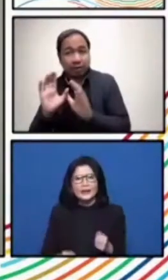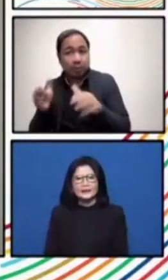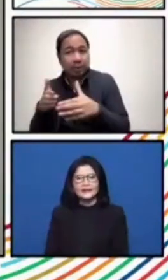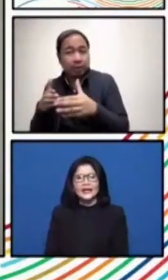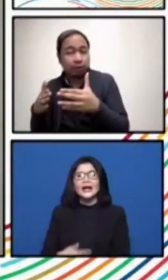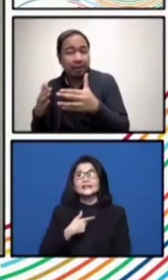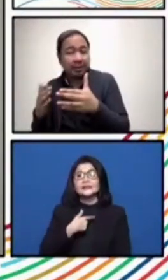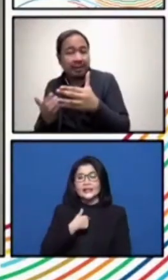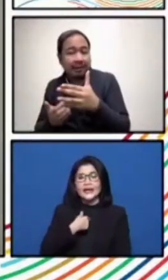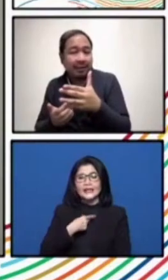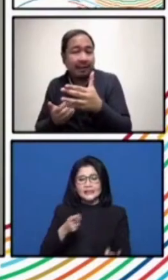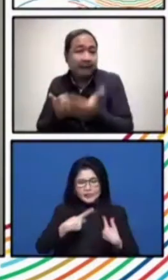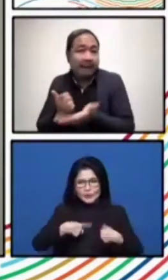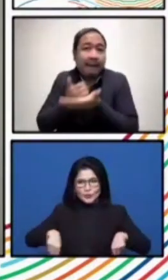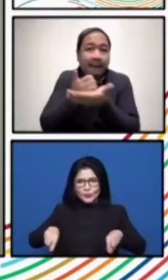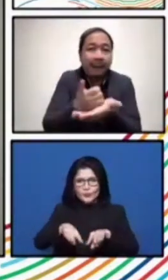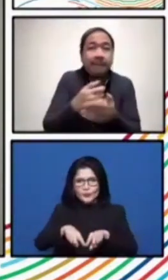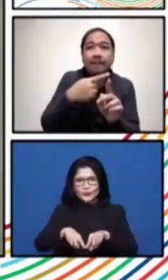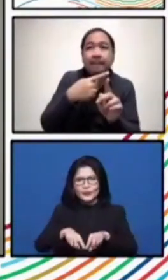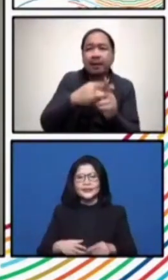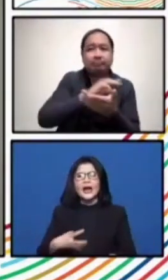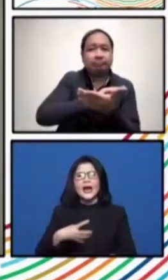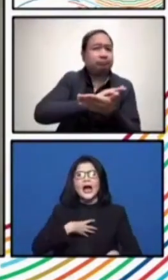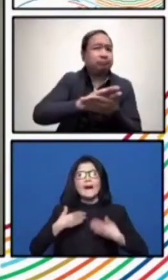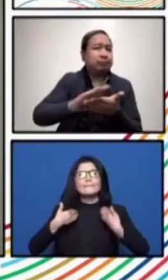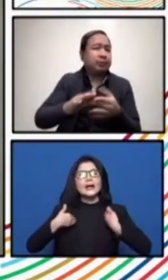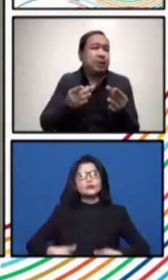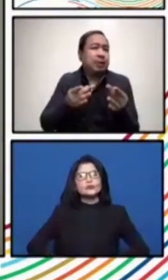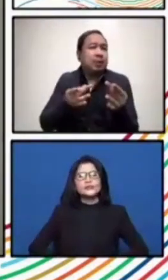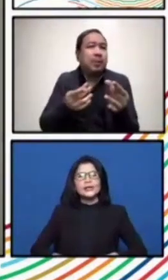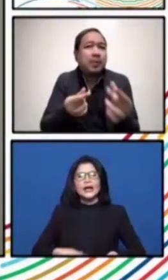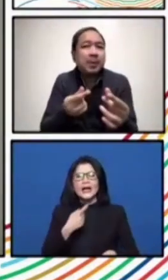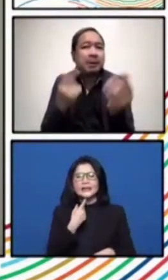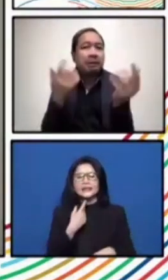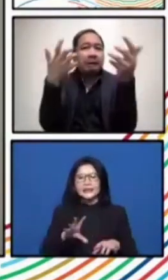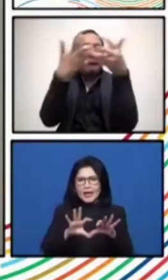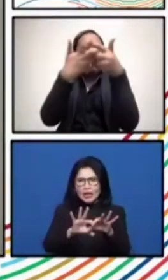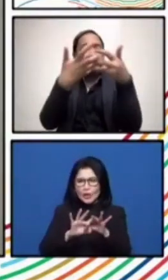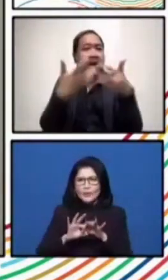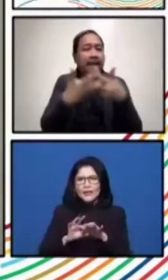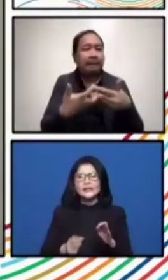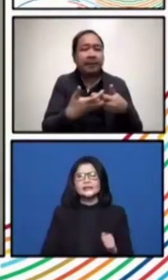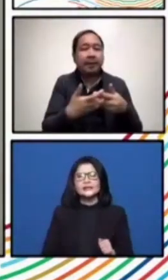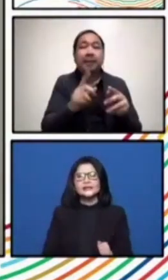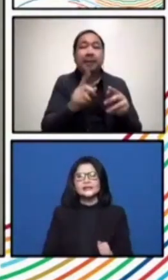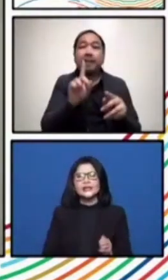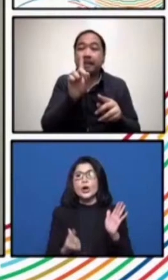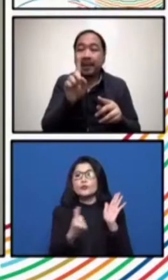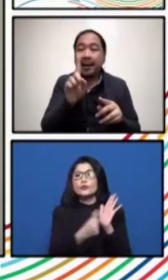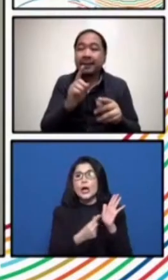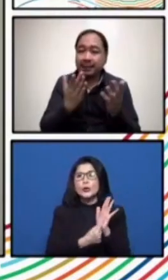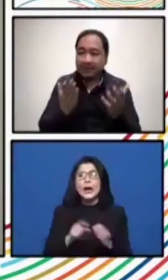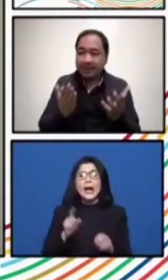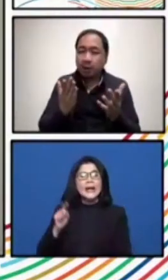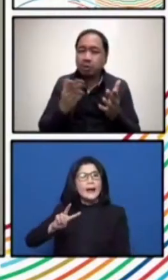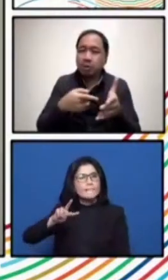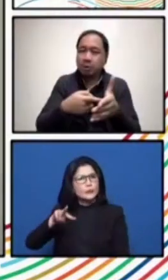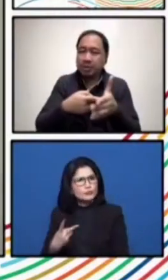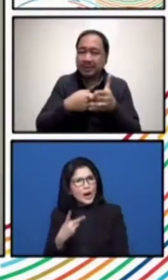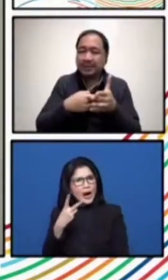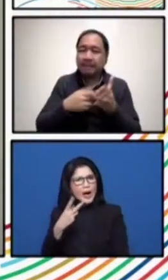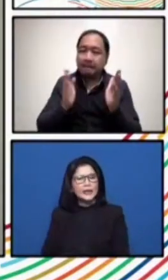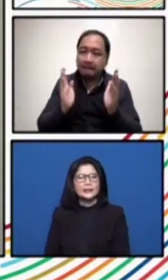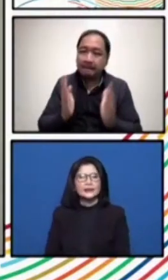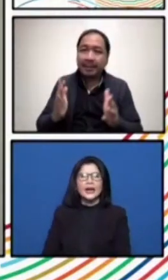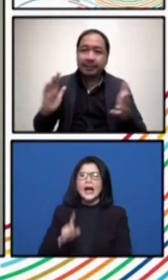and a beautifully piece of harmonized legislation because I think the change we're seeking really requires collaboration in